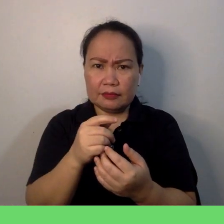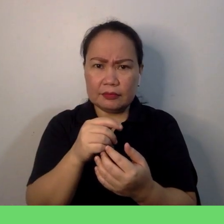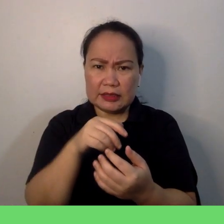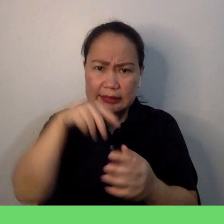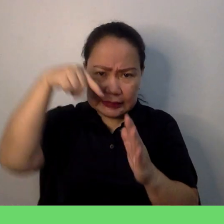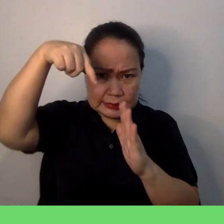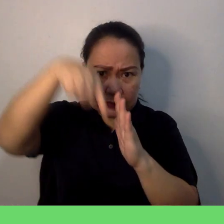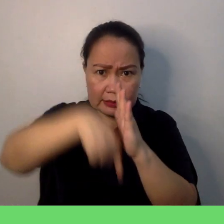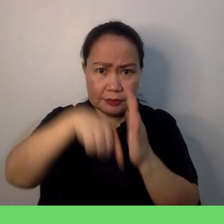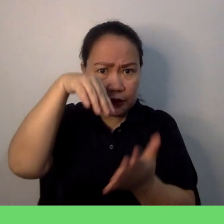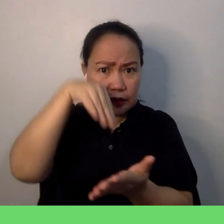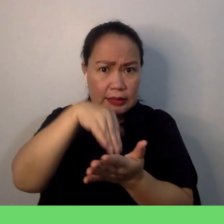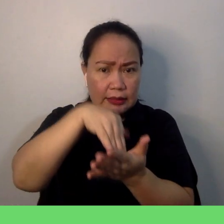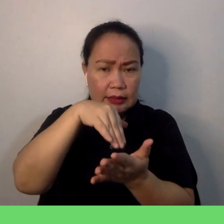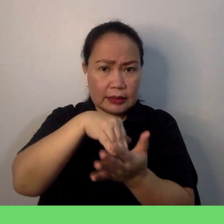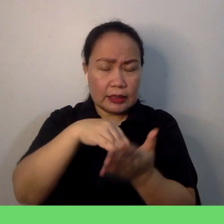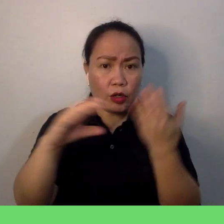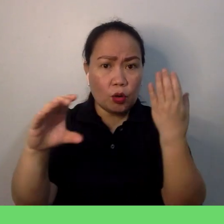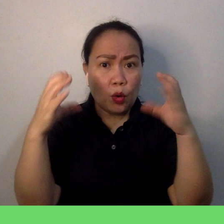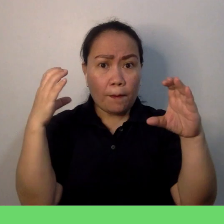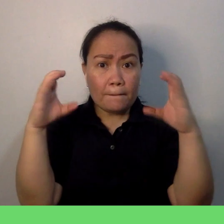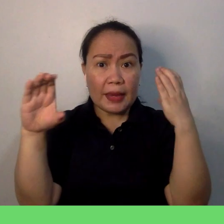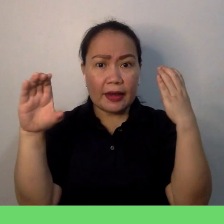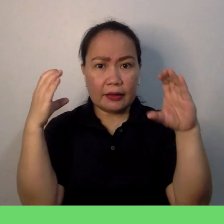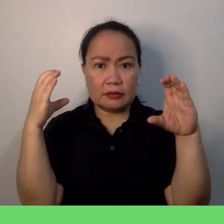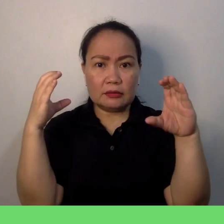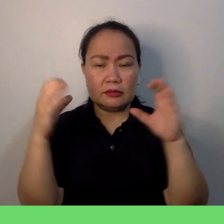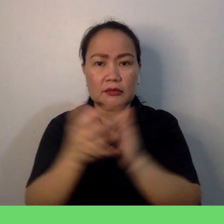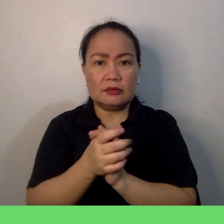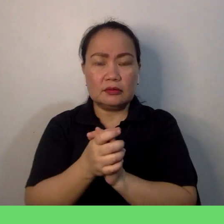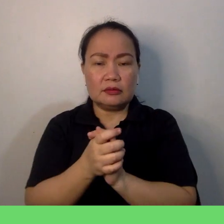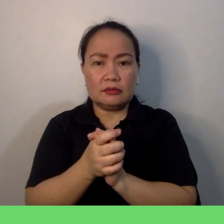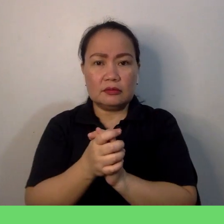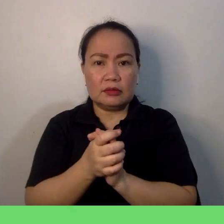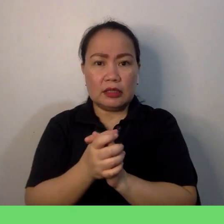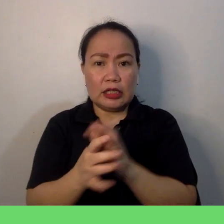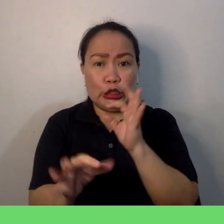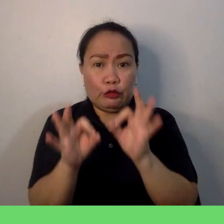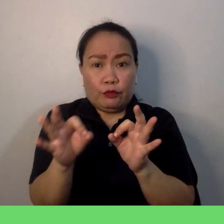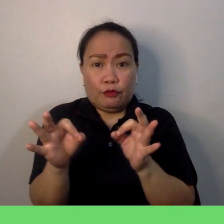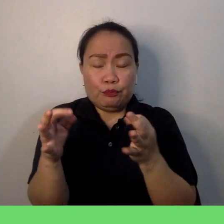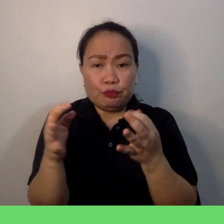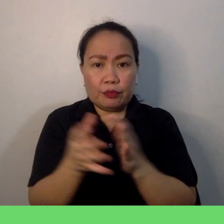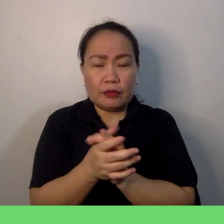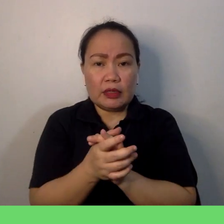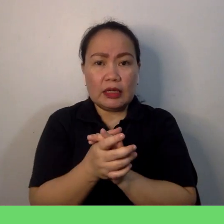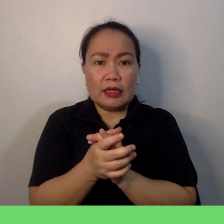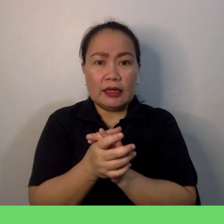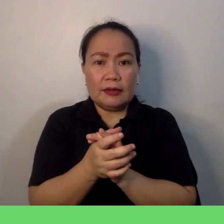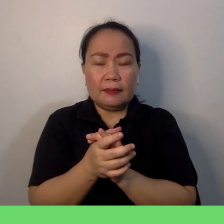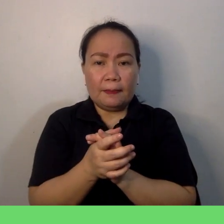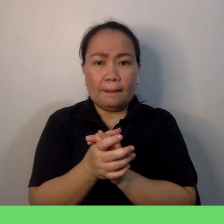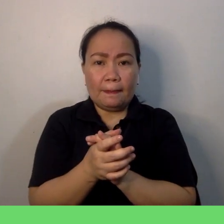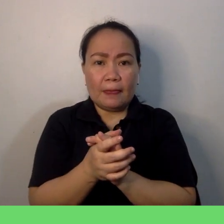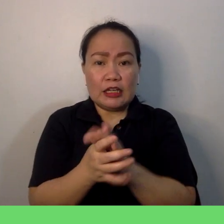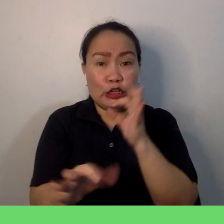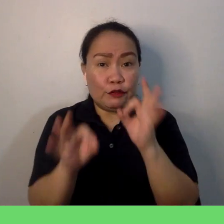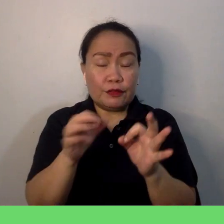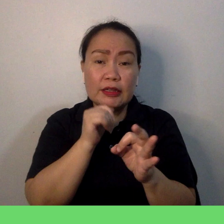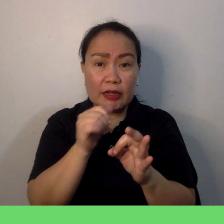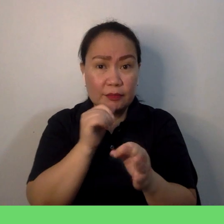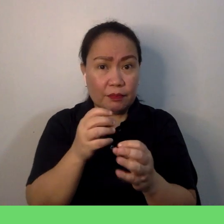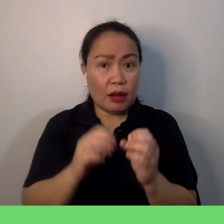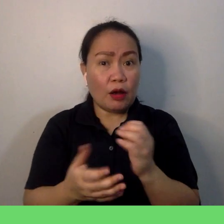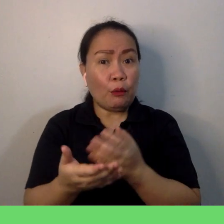So kinokompara yan, kinocompare kung okay na ba. So hanggat hindi pa okay, hindi sila tumitigil. Kaya